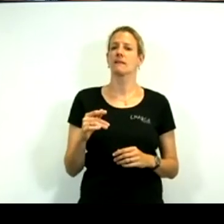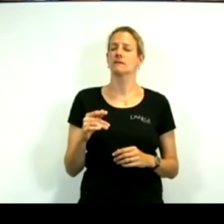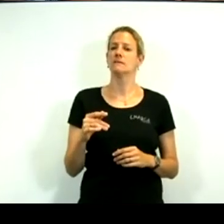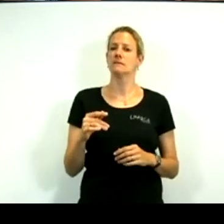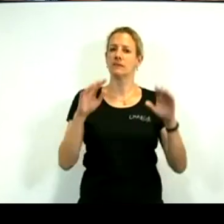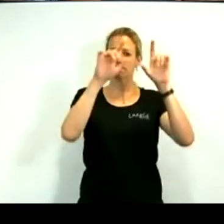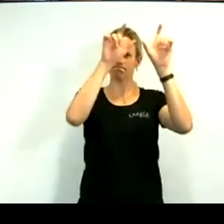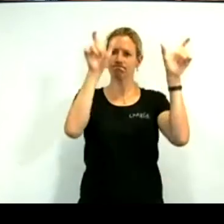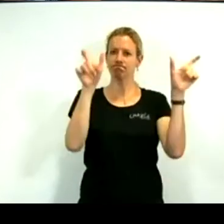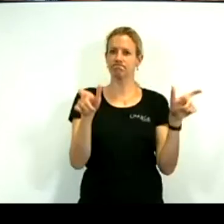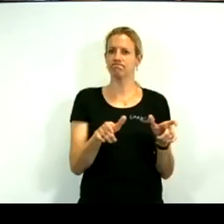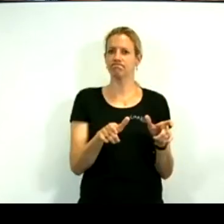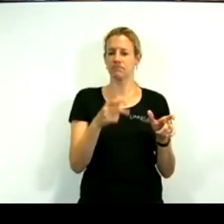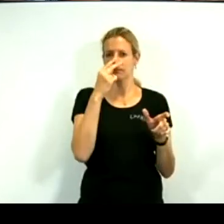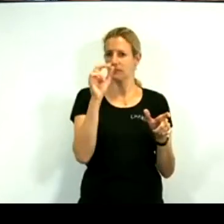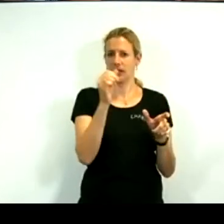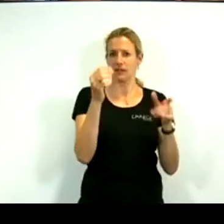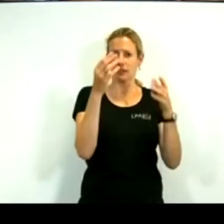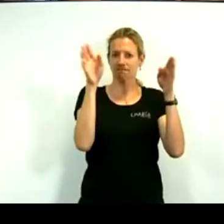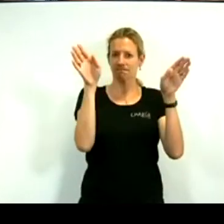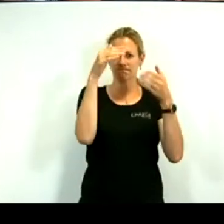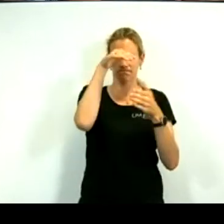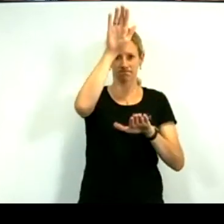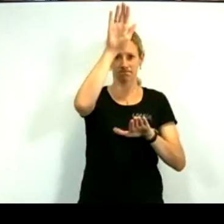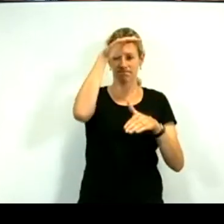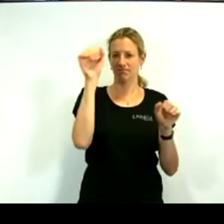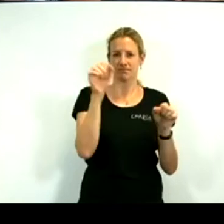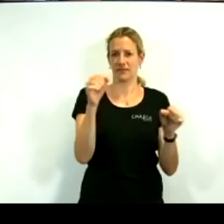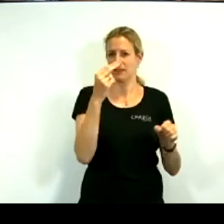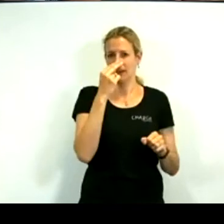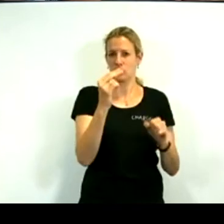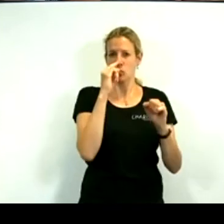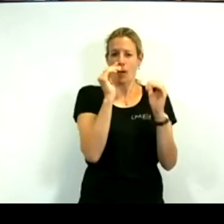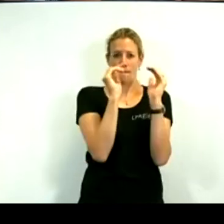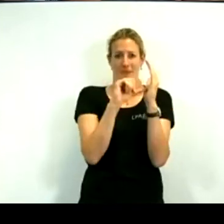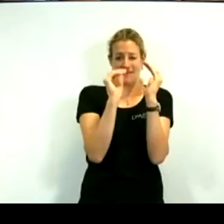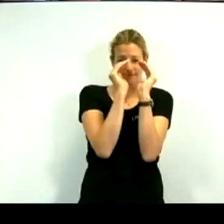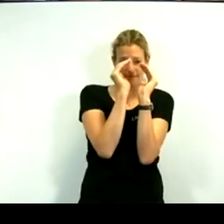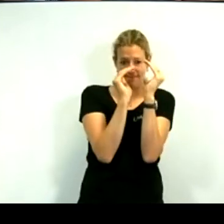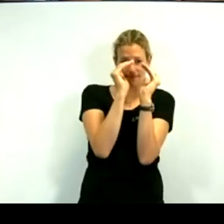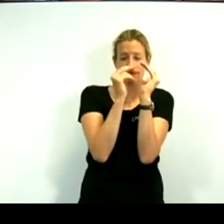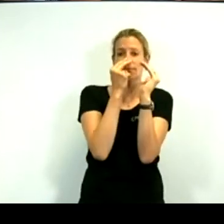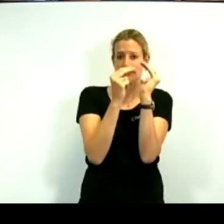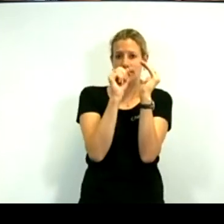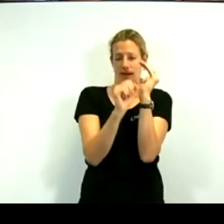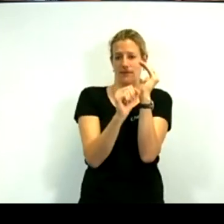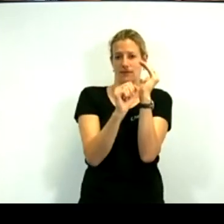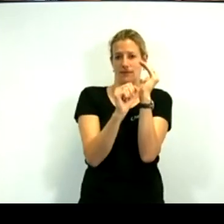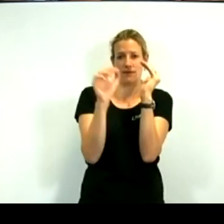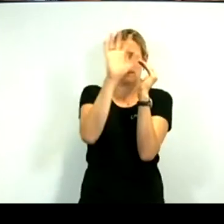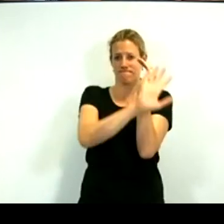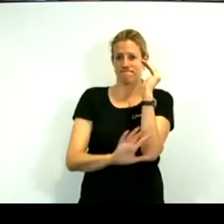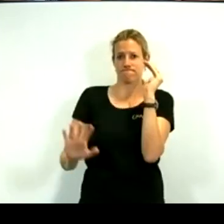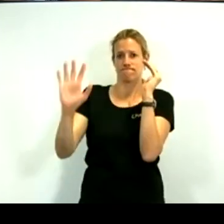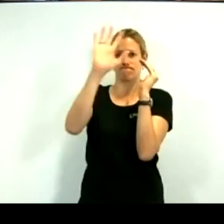words, the visual field is missing except for fine vision in the center.